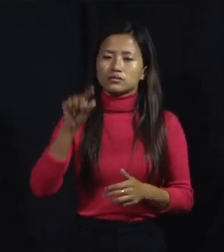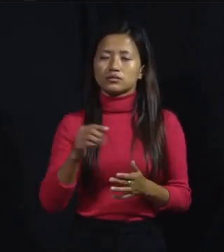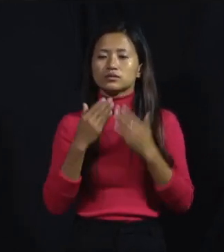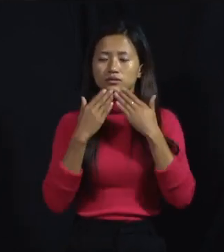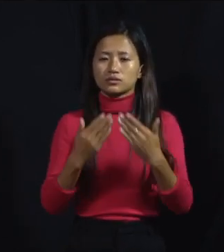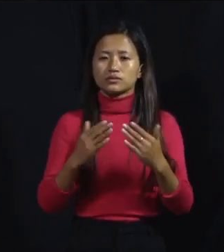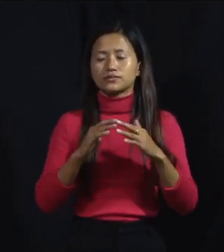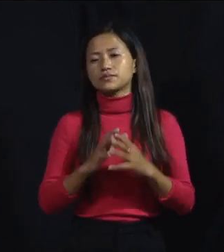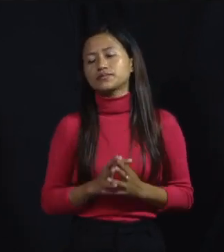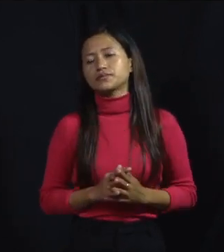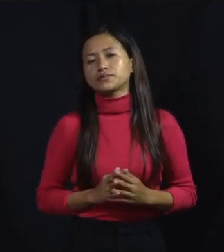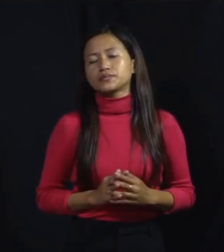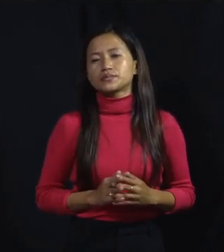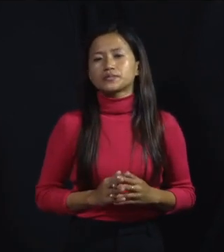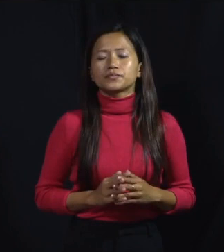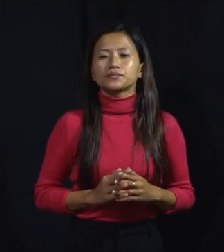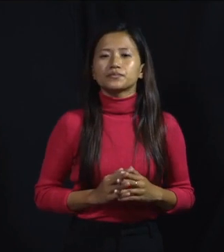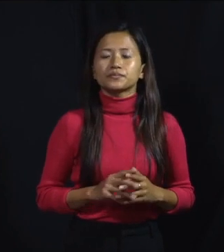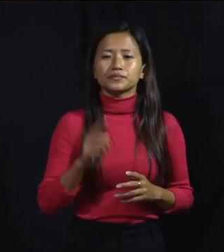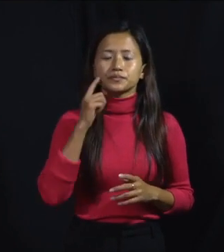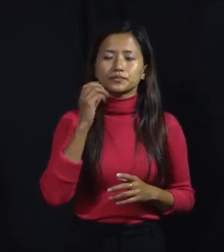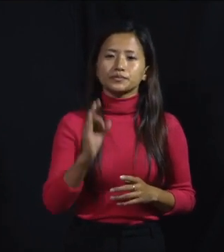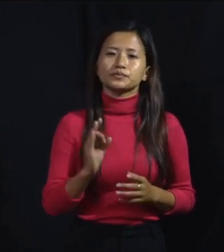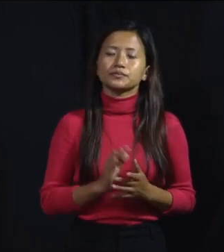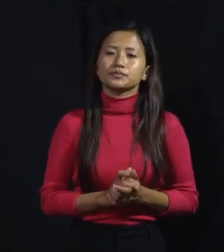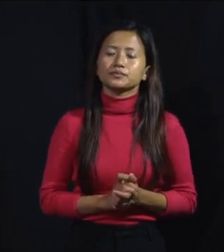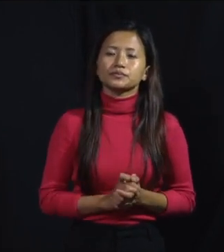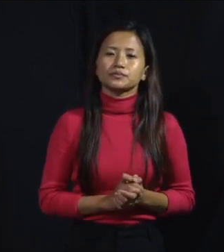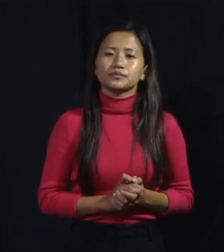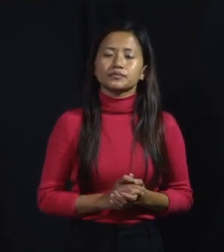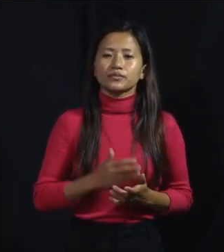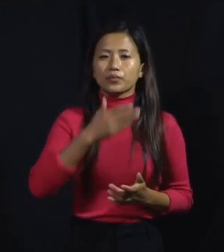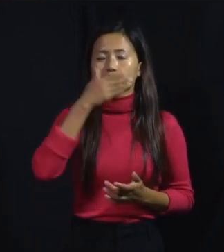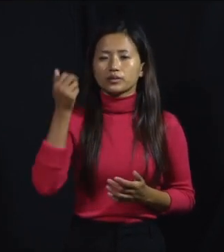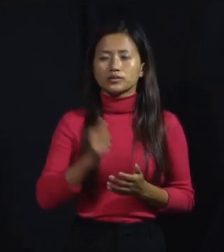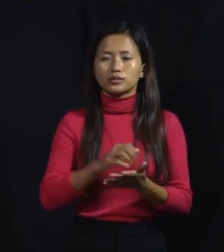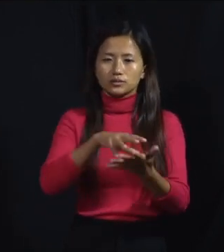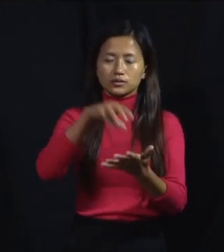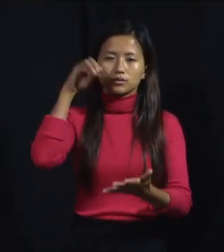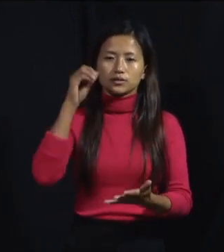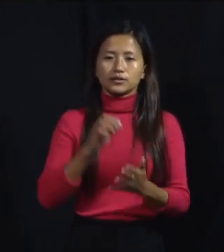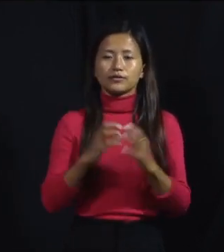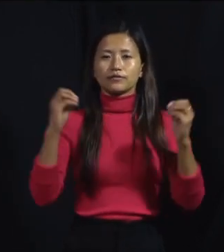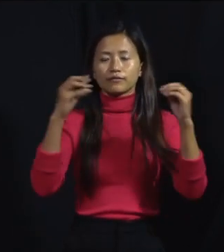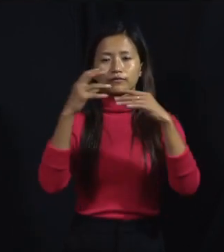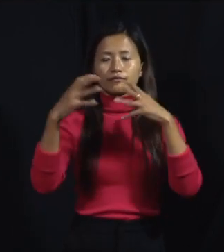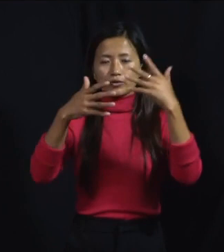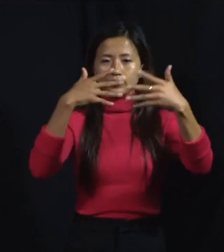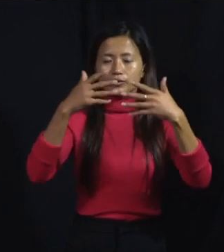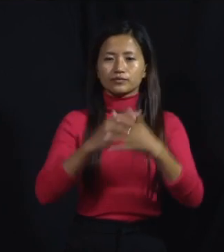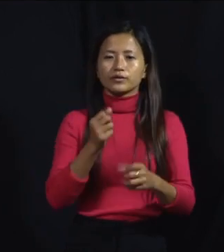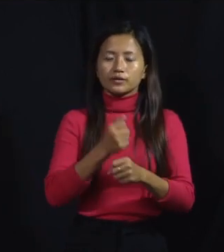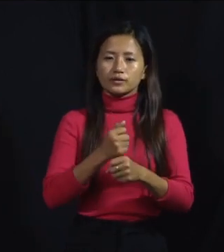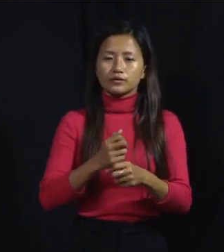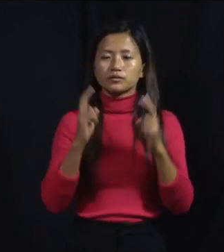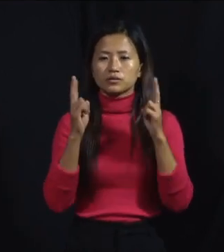school, okay? So that is why it is important. And then better learning environment. So I told you about the gifted child,